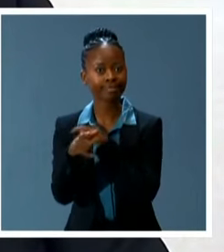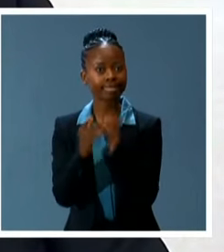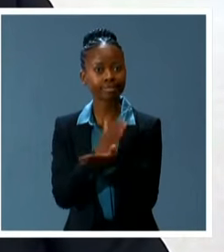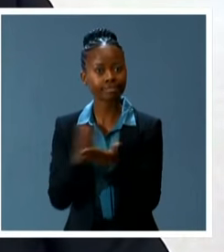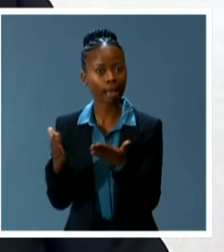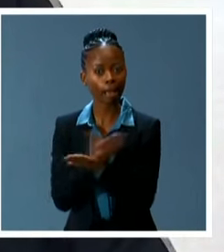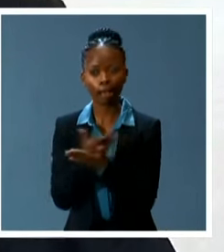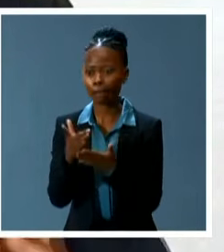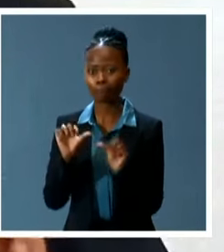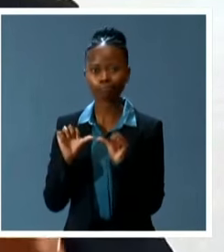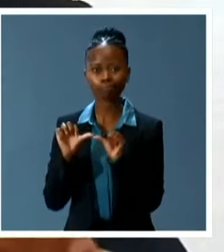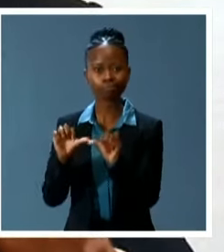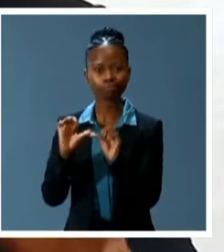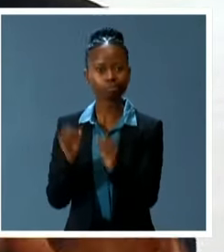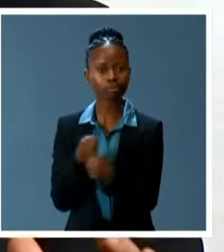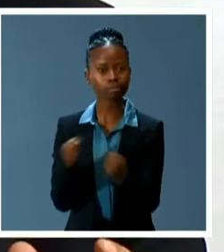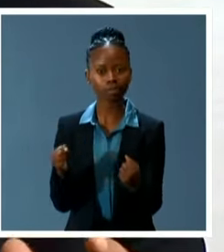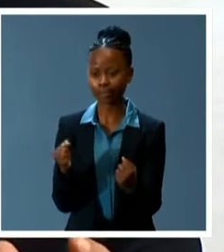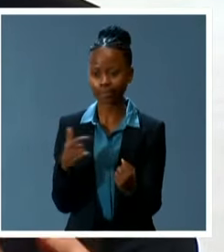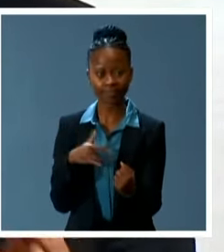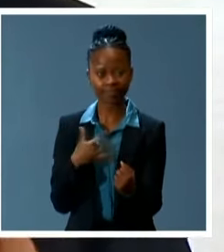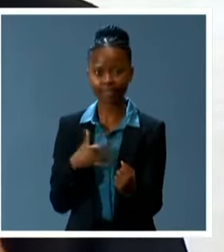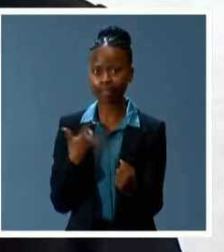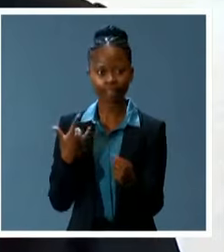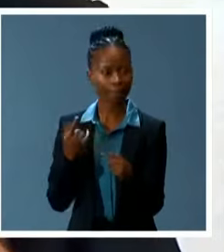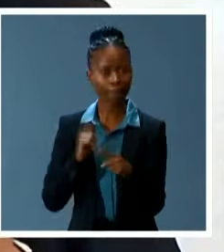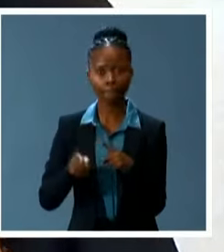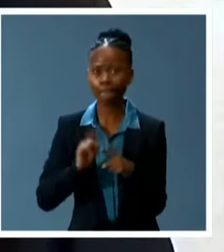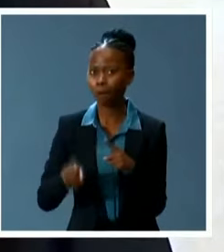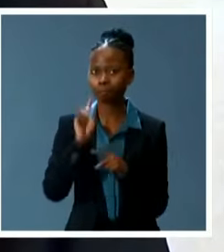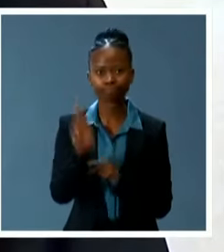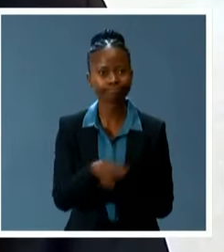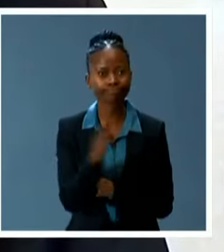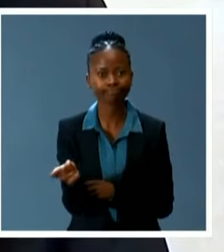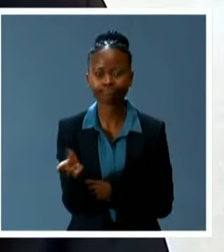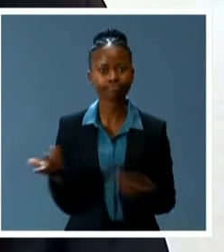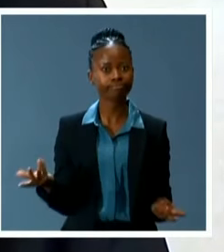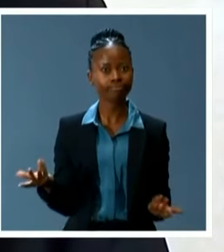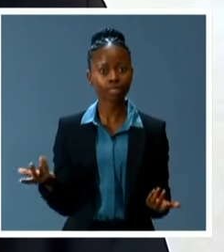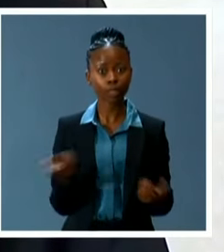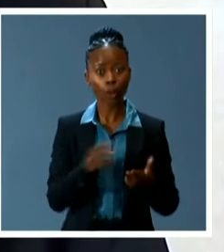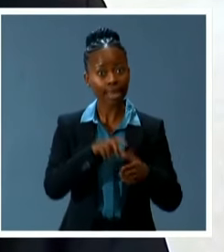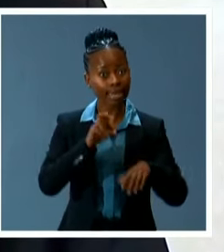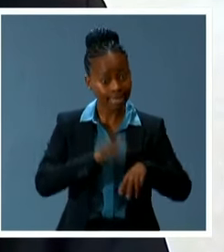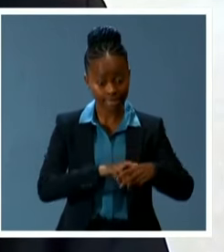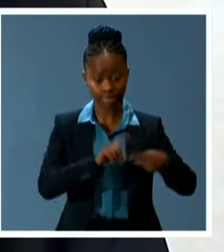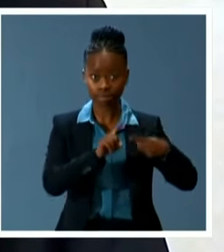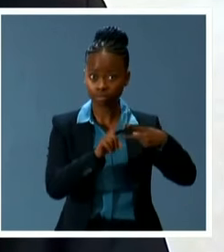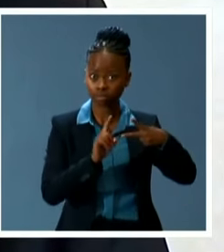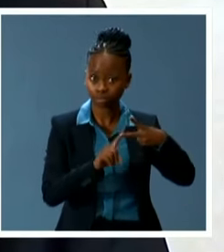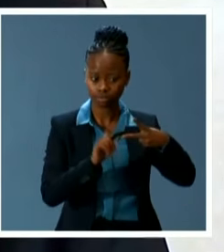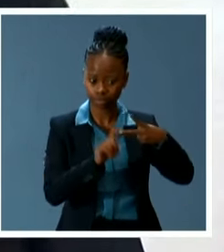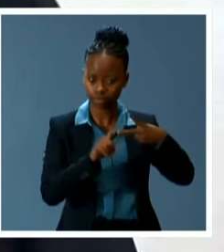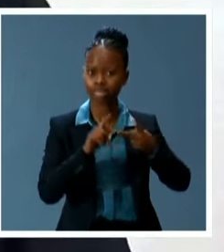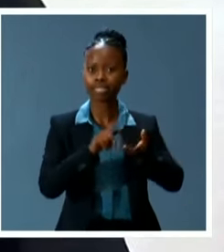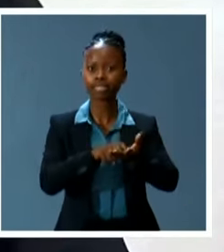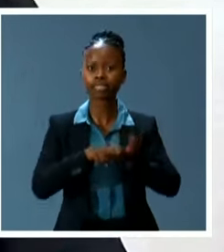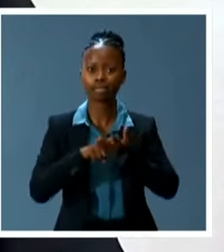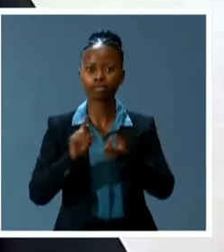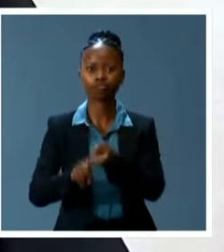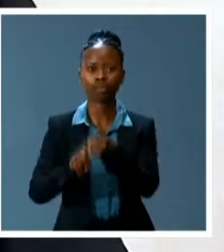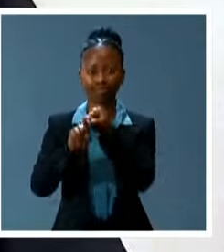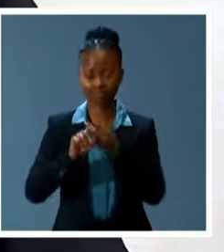debts. So first, suspension of payments. Second, debt relief for those that effectively need it. And then